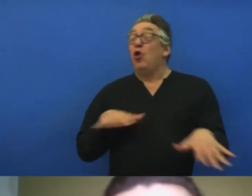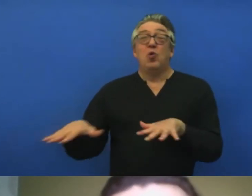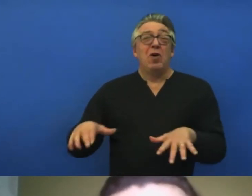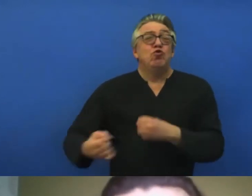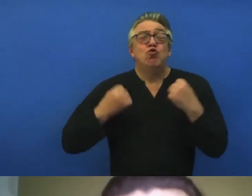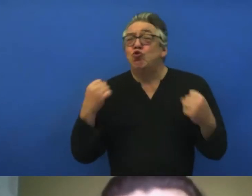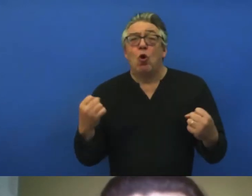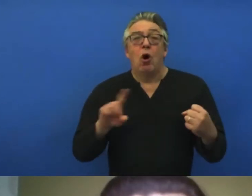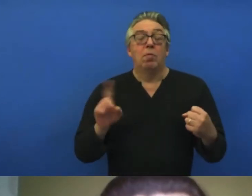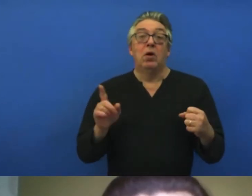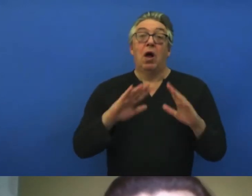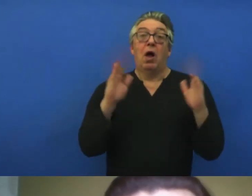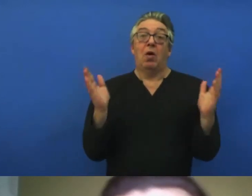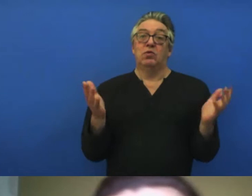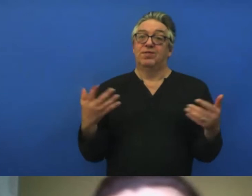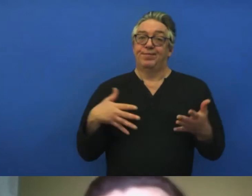great degree.